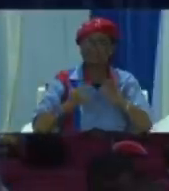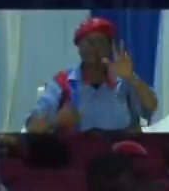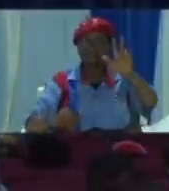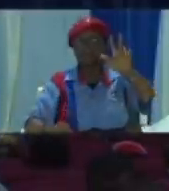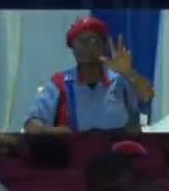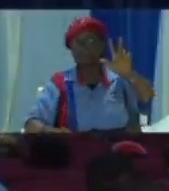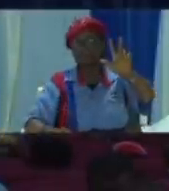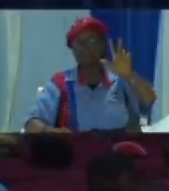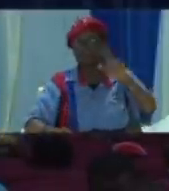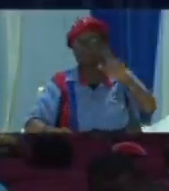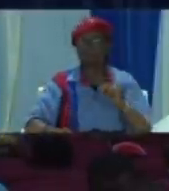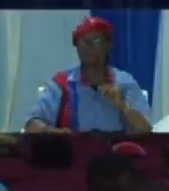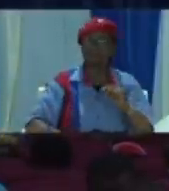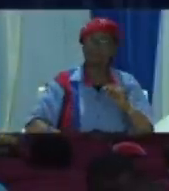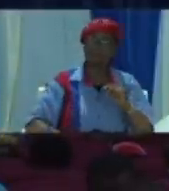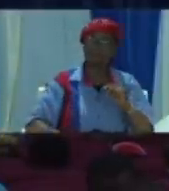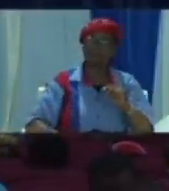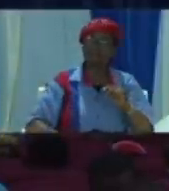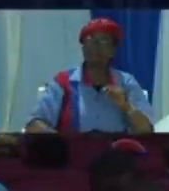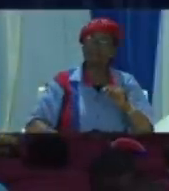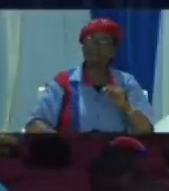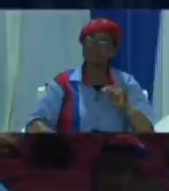Number three.